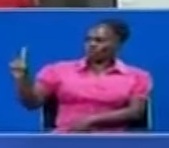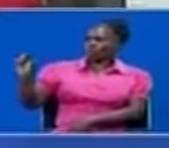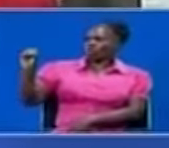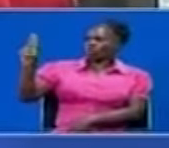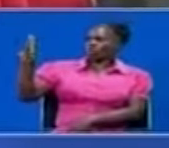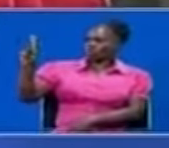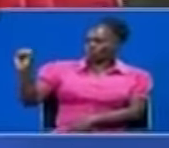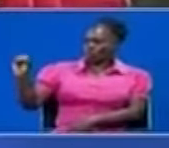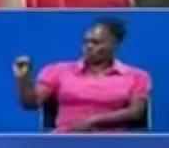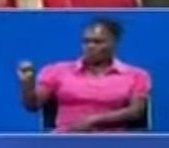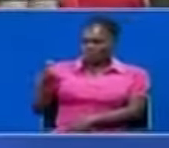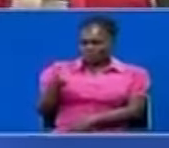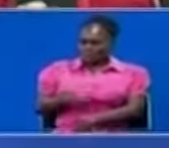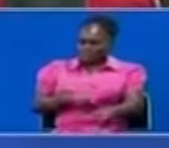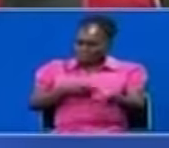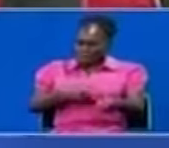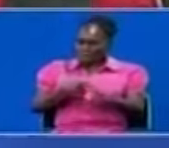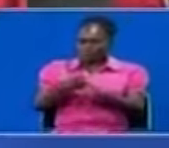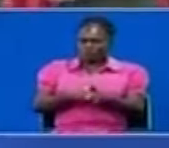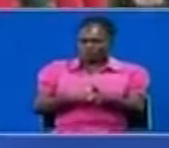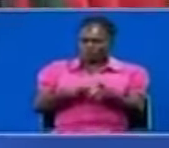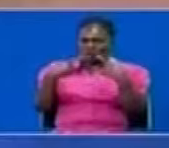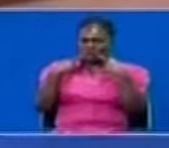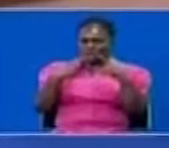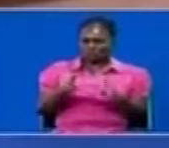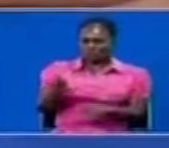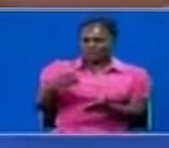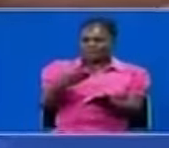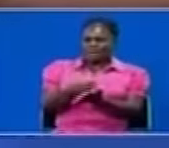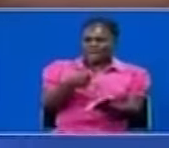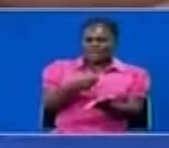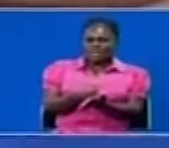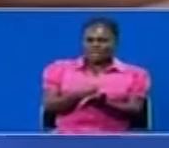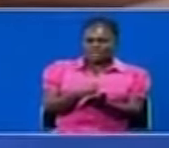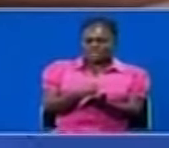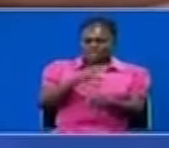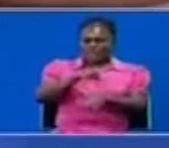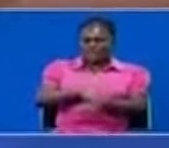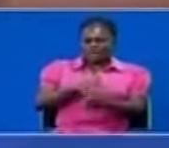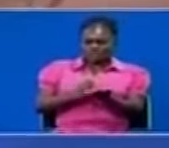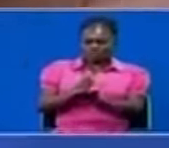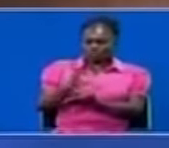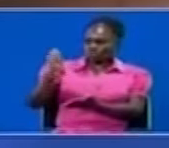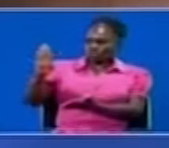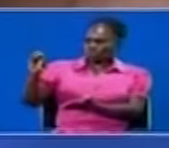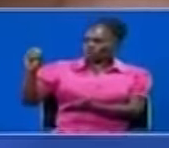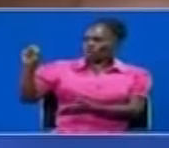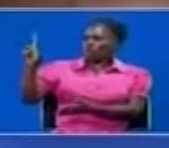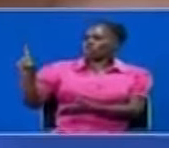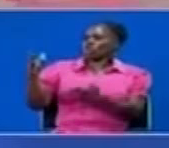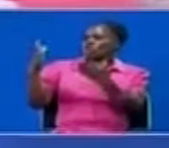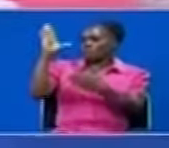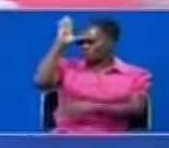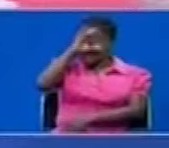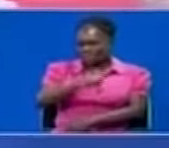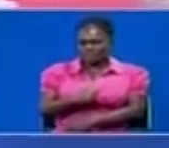Ouko has been a man under fire since he revealed that huge amounts of money obtained through the Eurobond may have gone